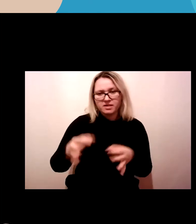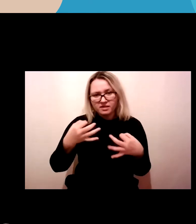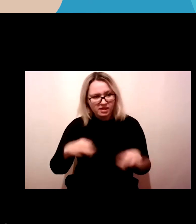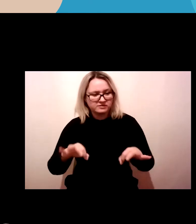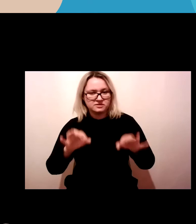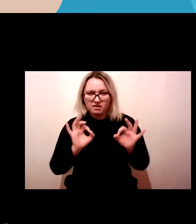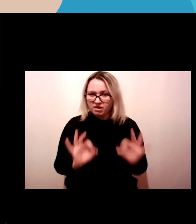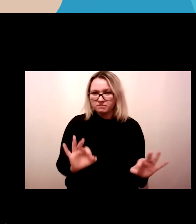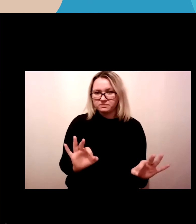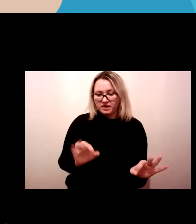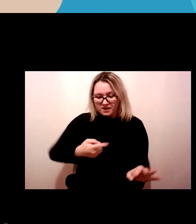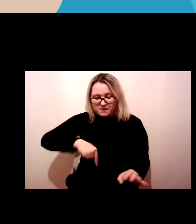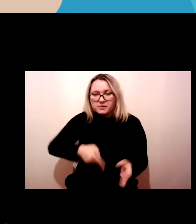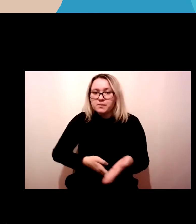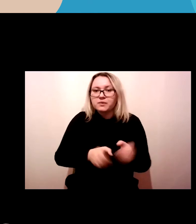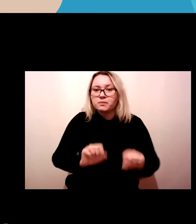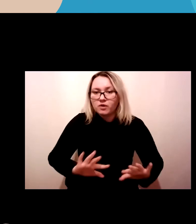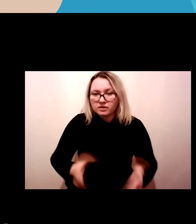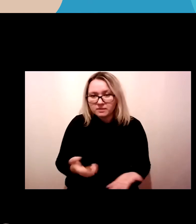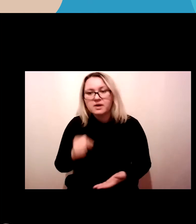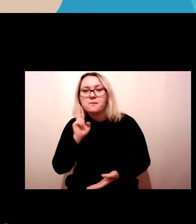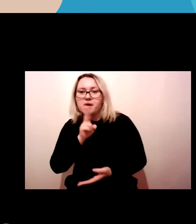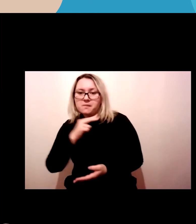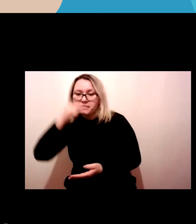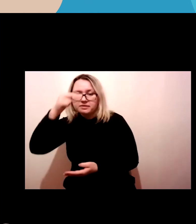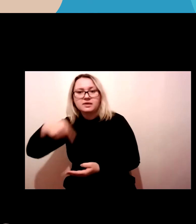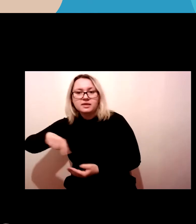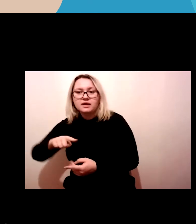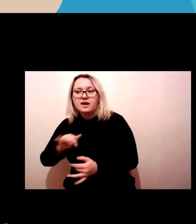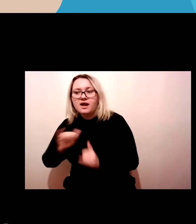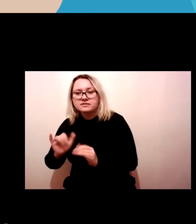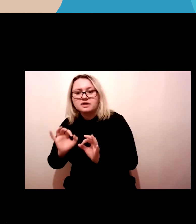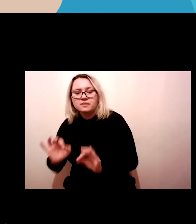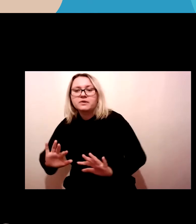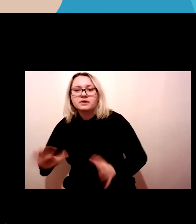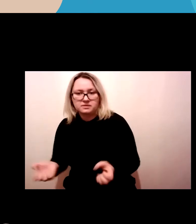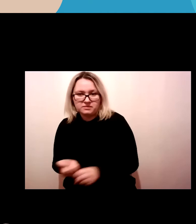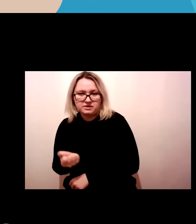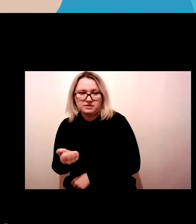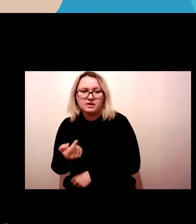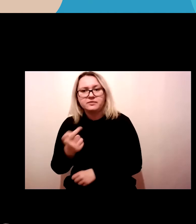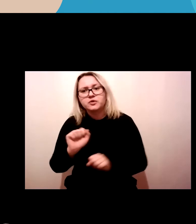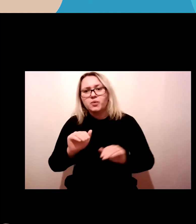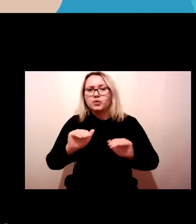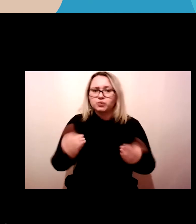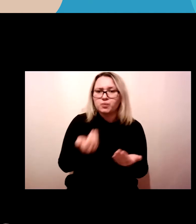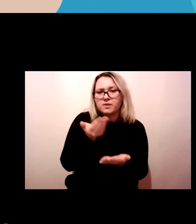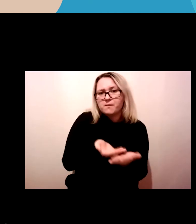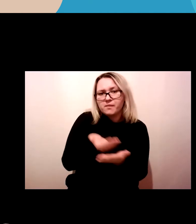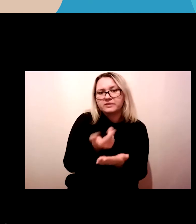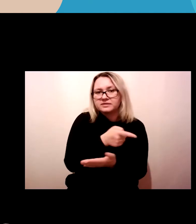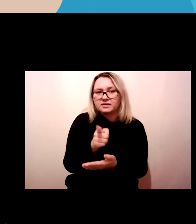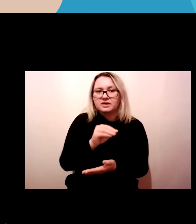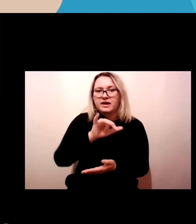How can we begin? And how can the parents do for the LGBT children